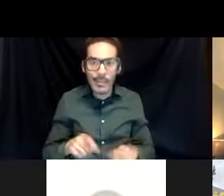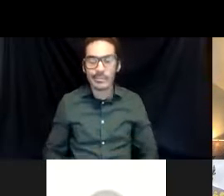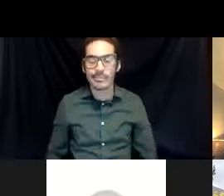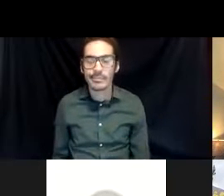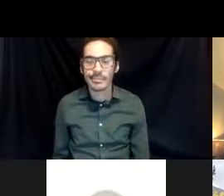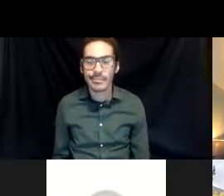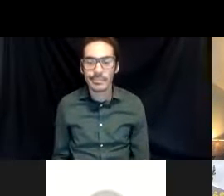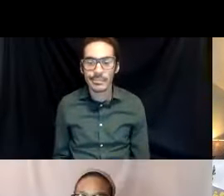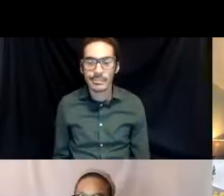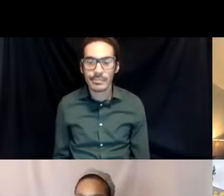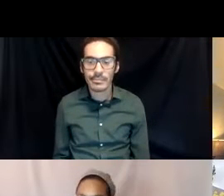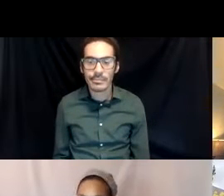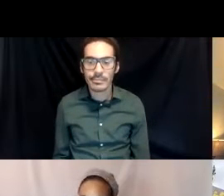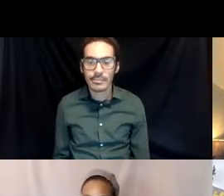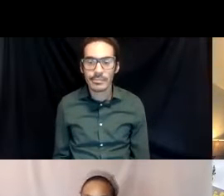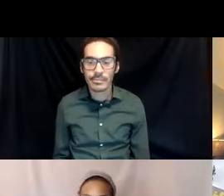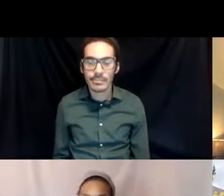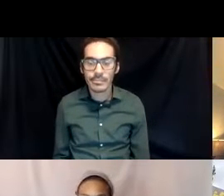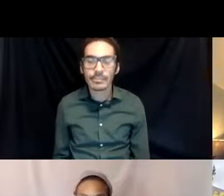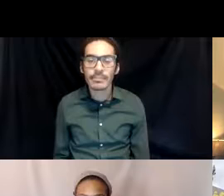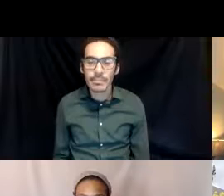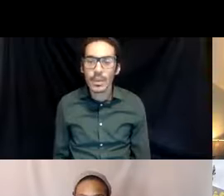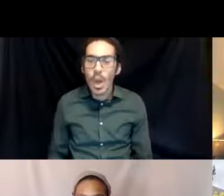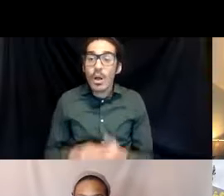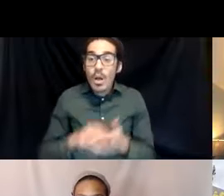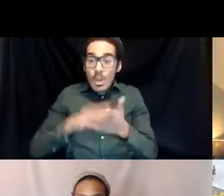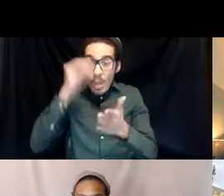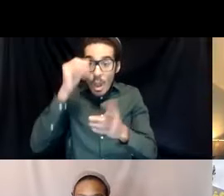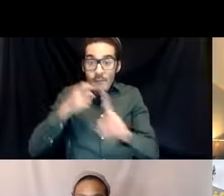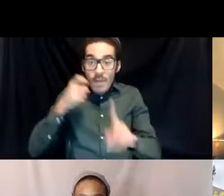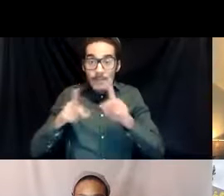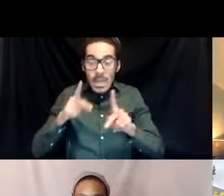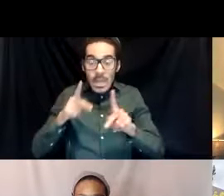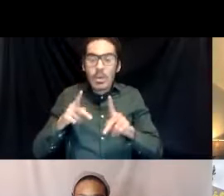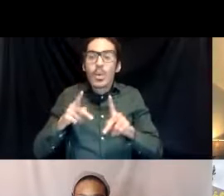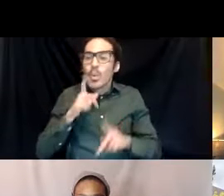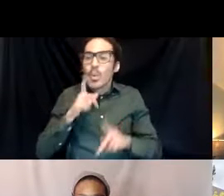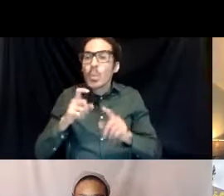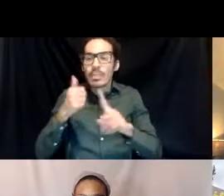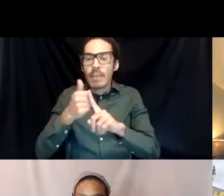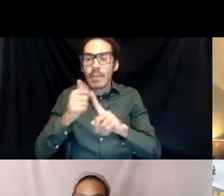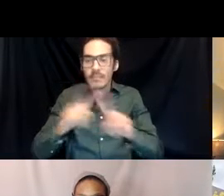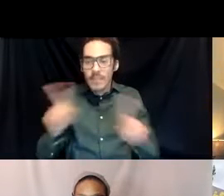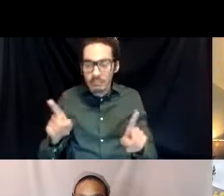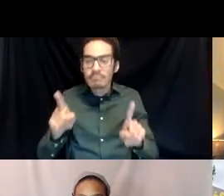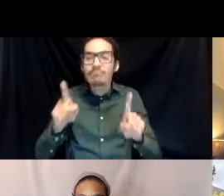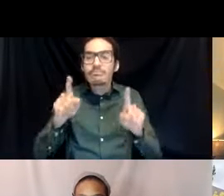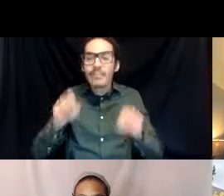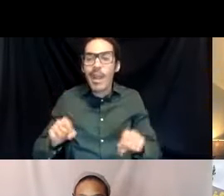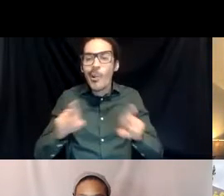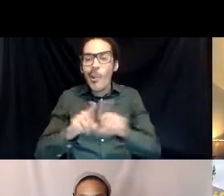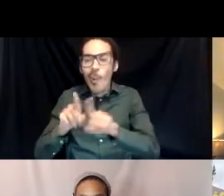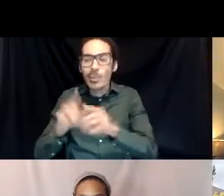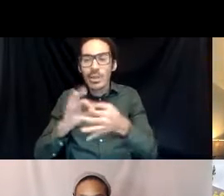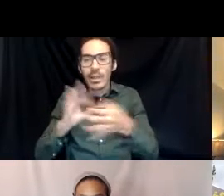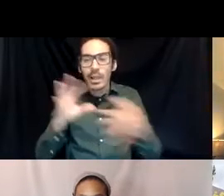really to be able to learn from people who are different, and to be able to even let go of